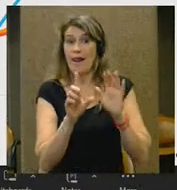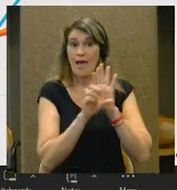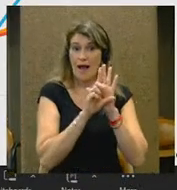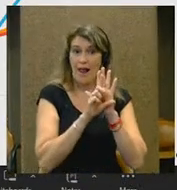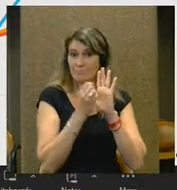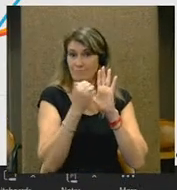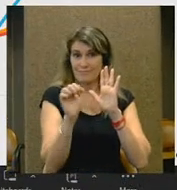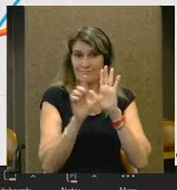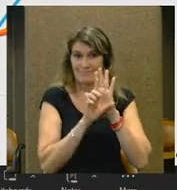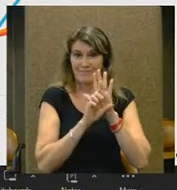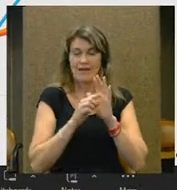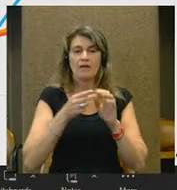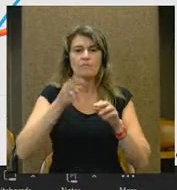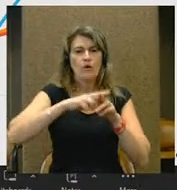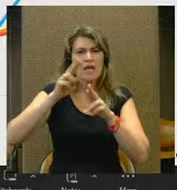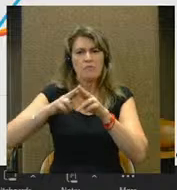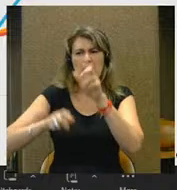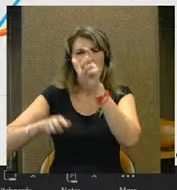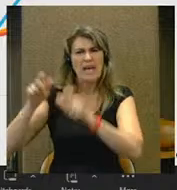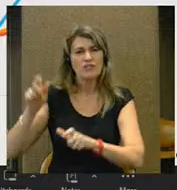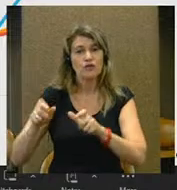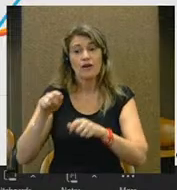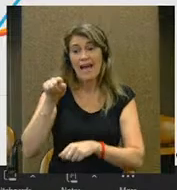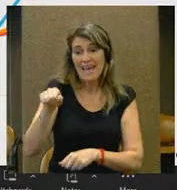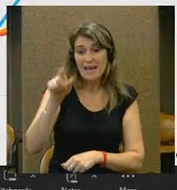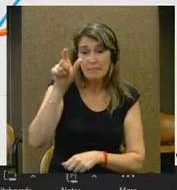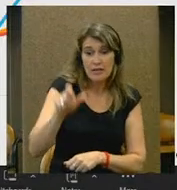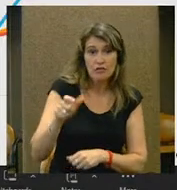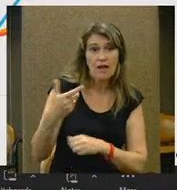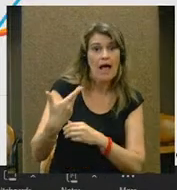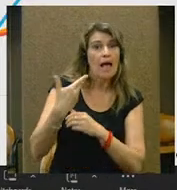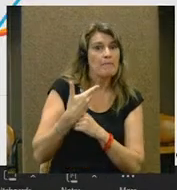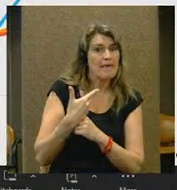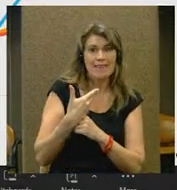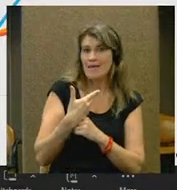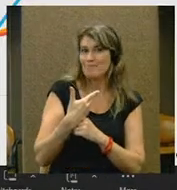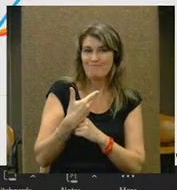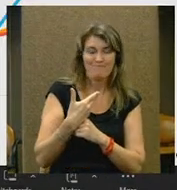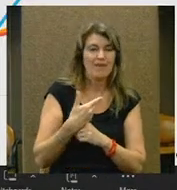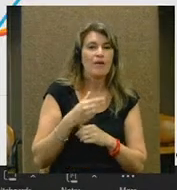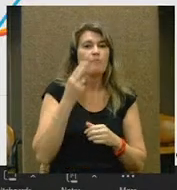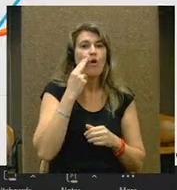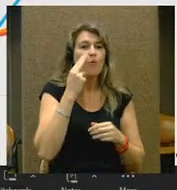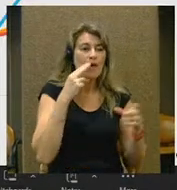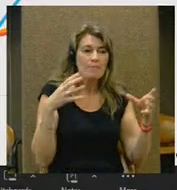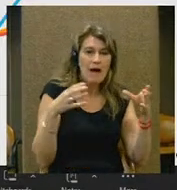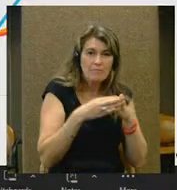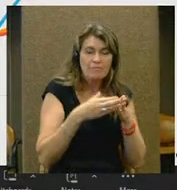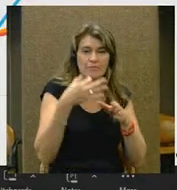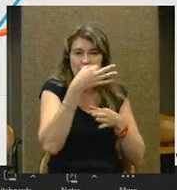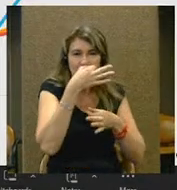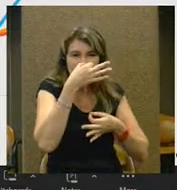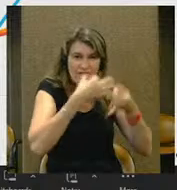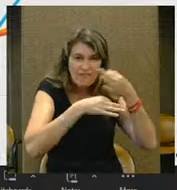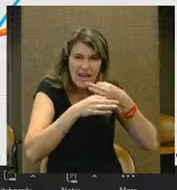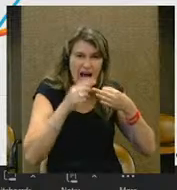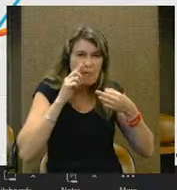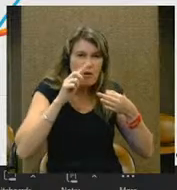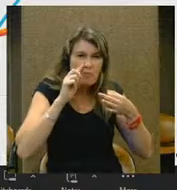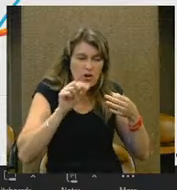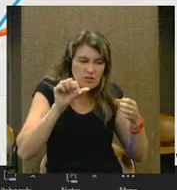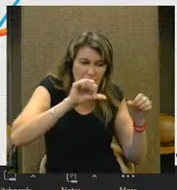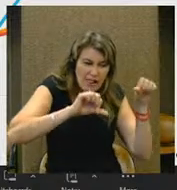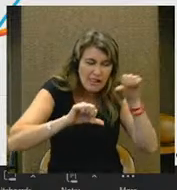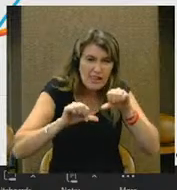were asking for this, but the dealers were mixing the illegally manufactured fentanyl into